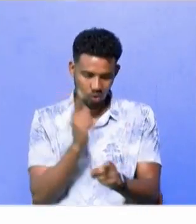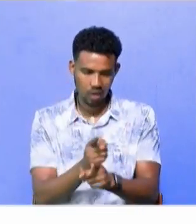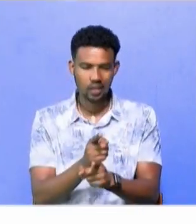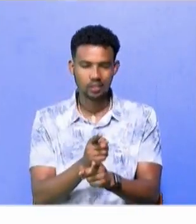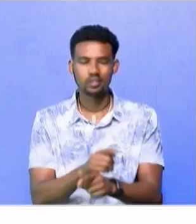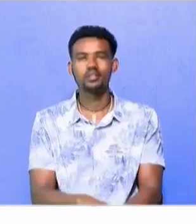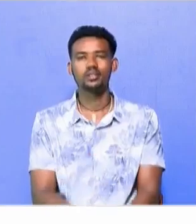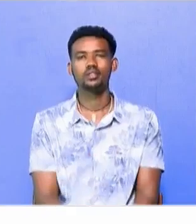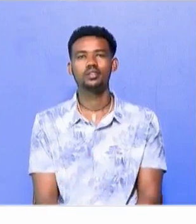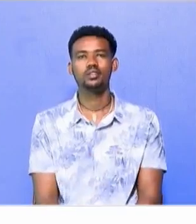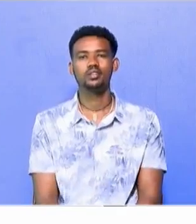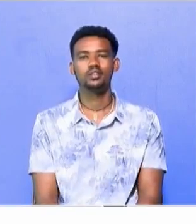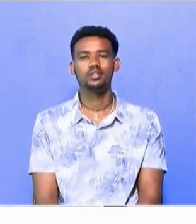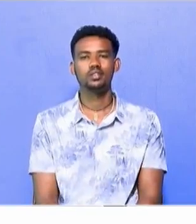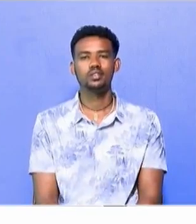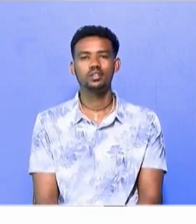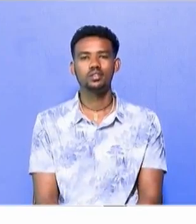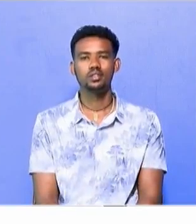correct.